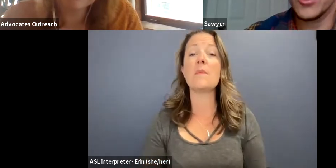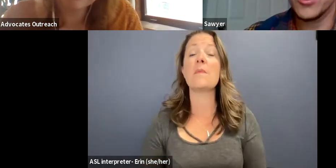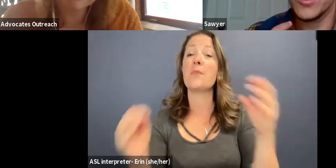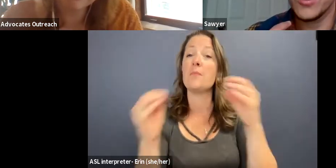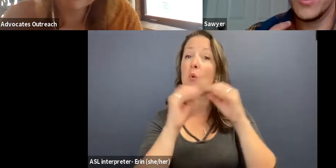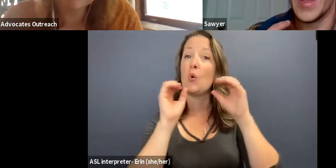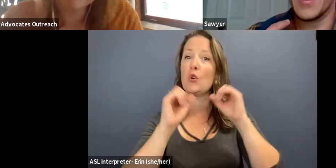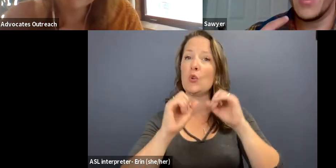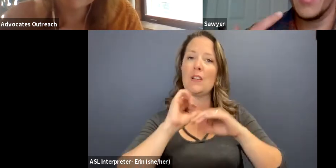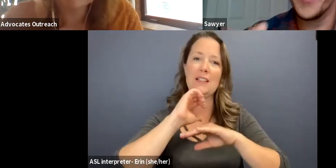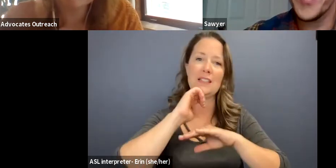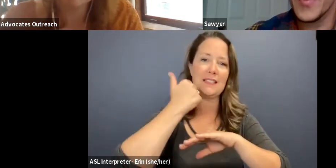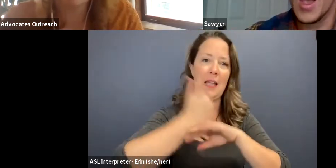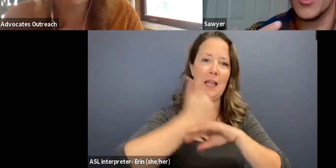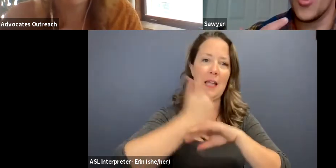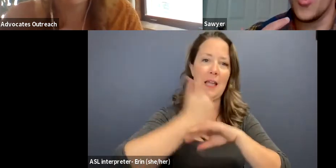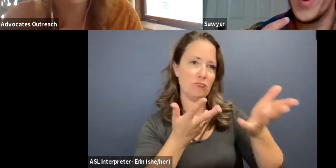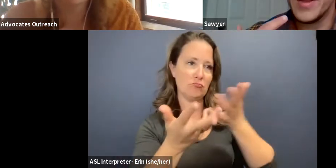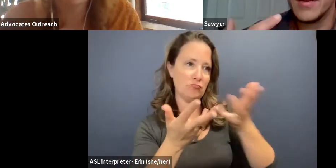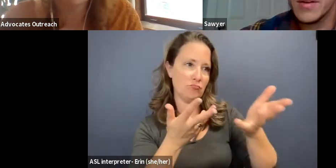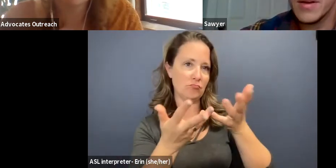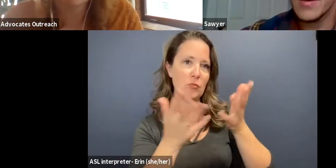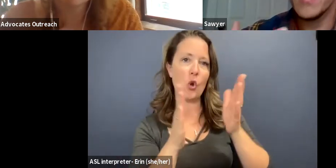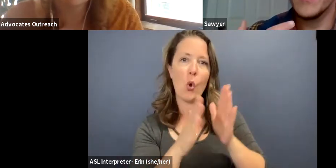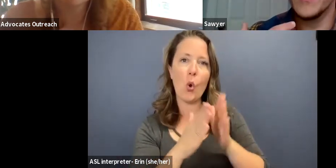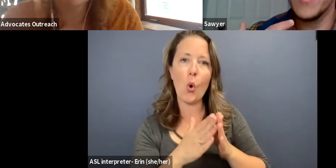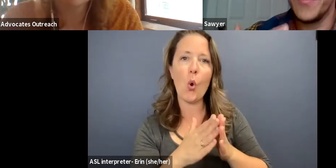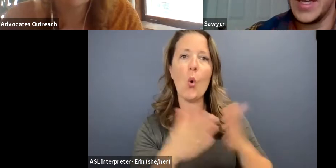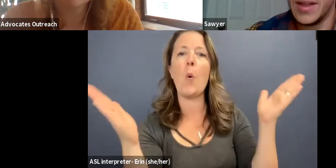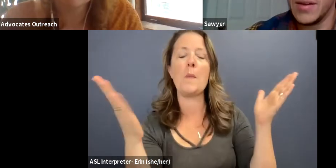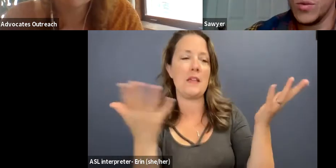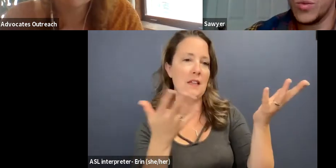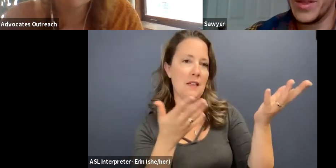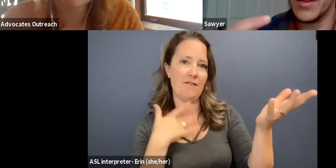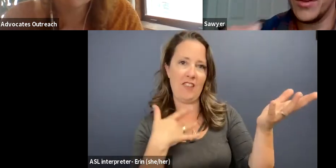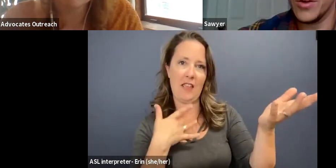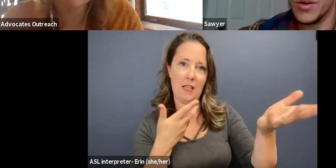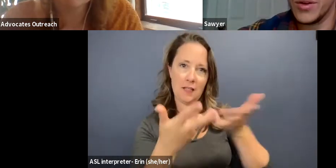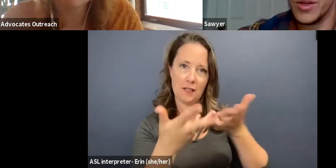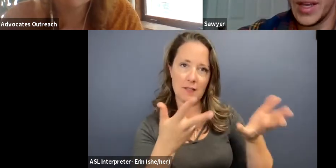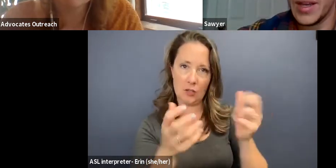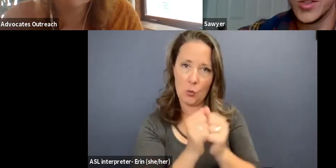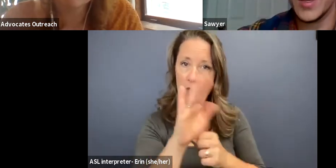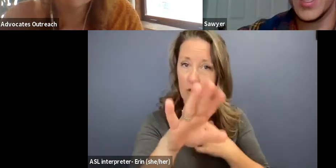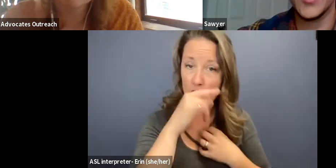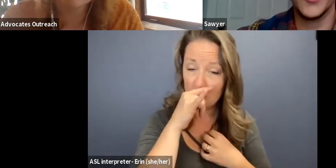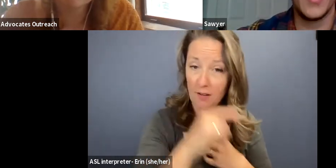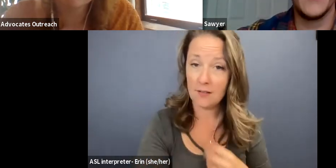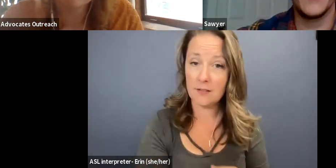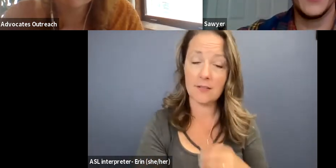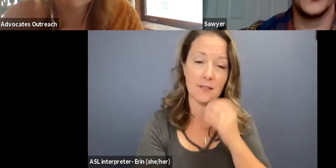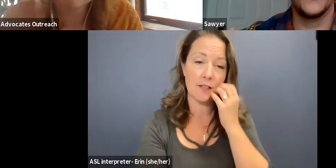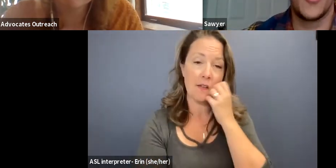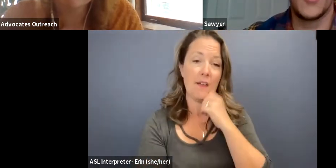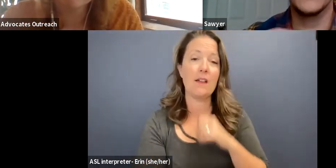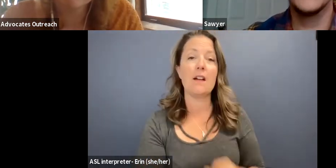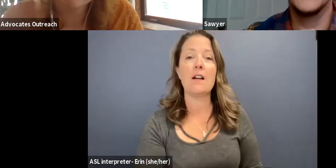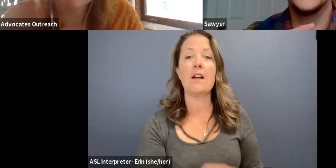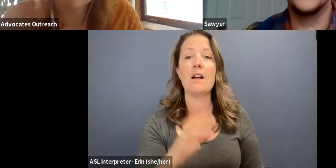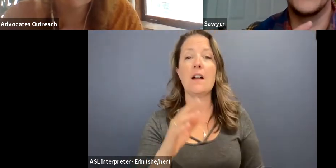dad. Talks about how like the sperm and the egg are what is needed to make a baby. And as long as those come